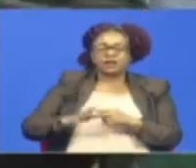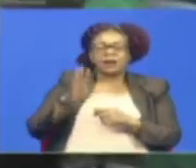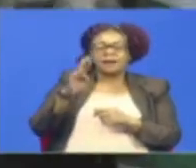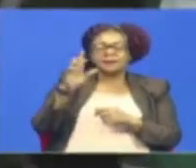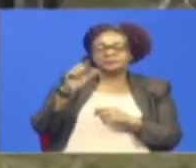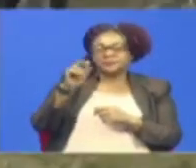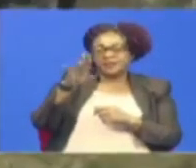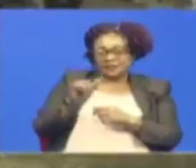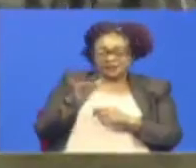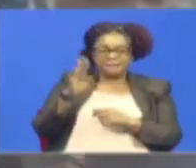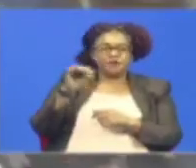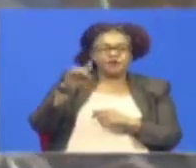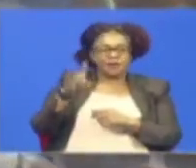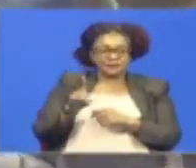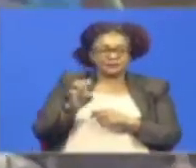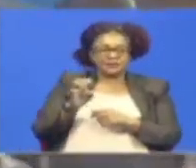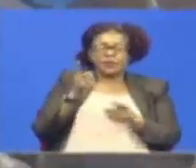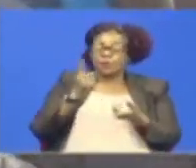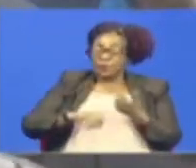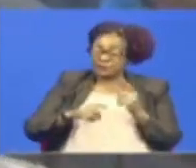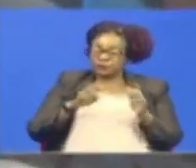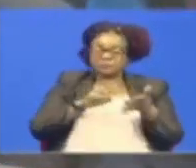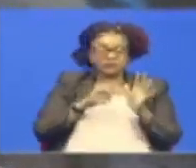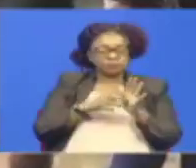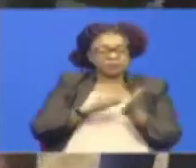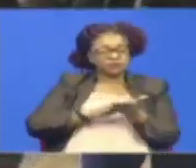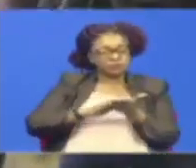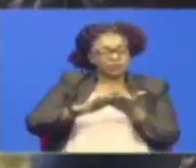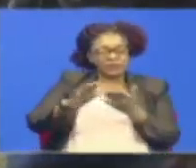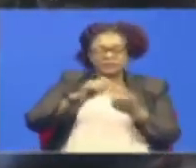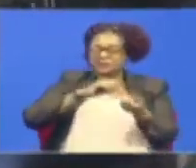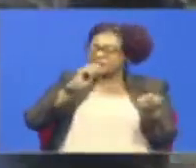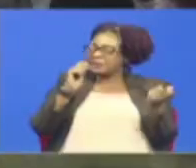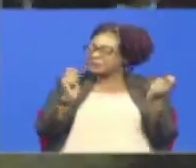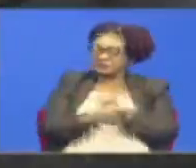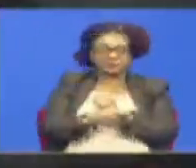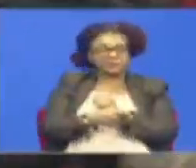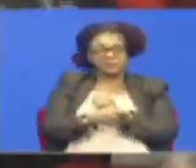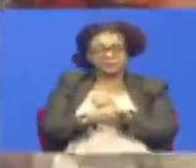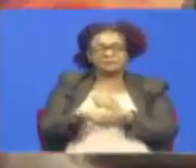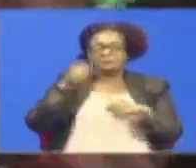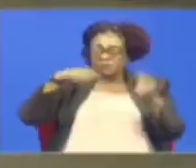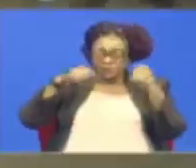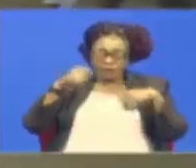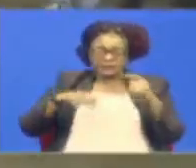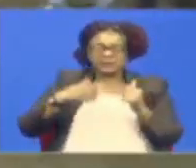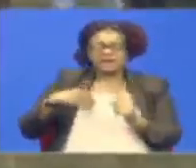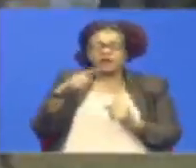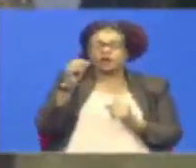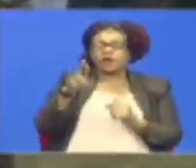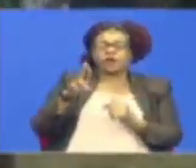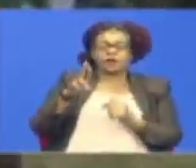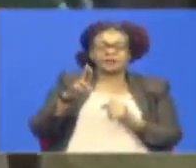Lady Maureen. What was meant to be an orderly occasion turned chaotic. Mourners donning Gor Mahia Football Club